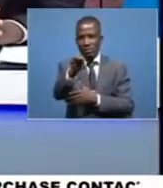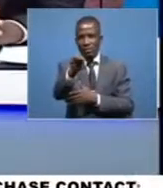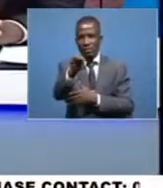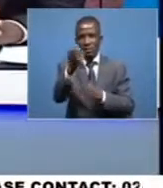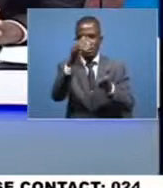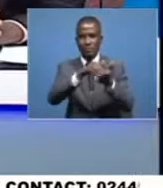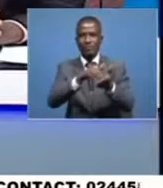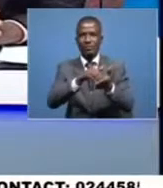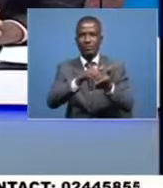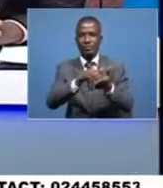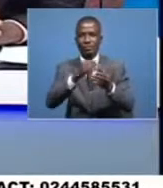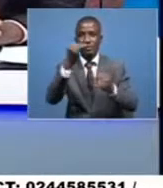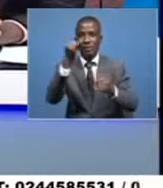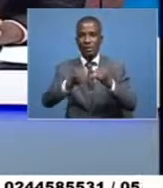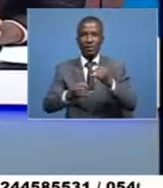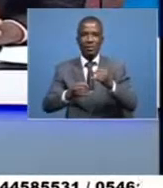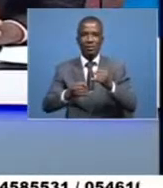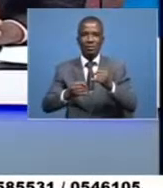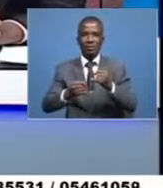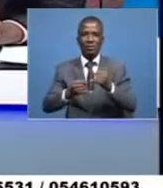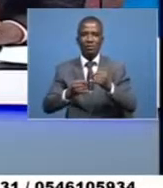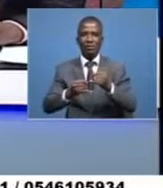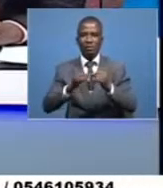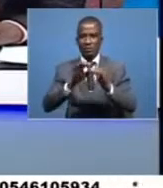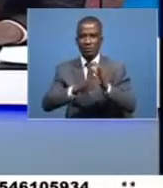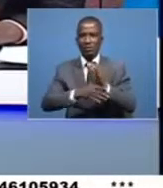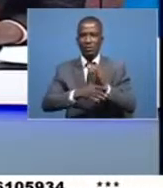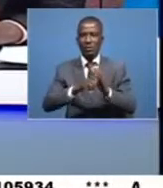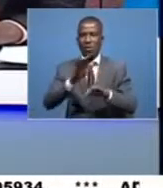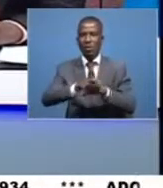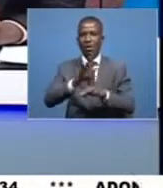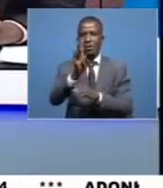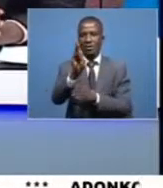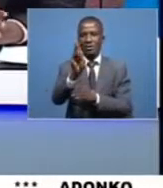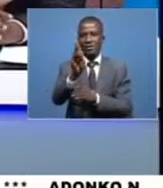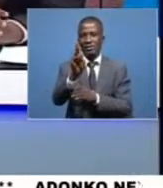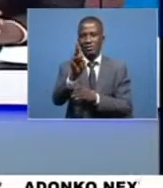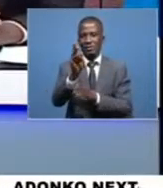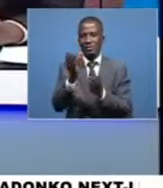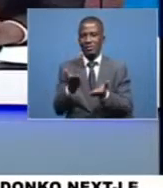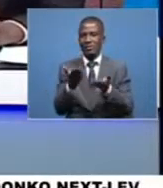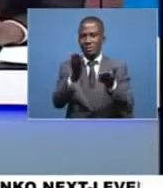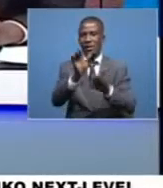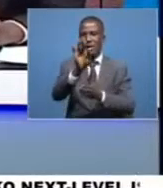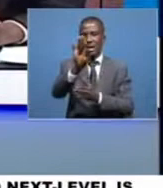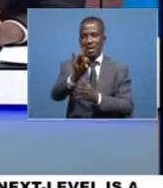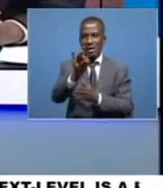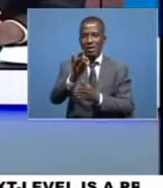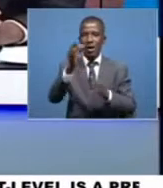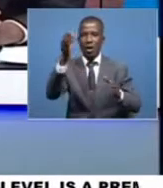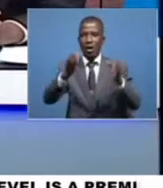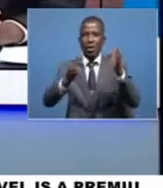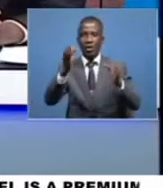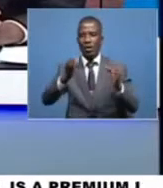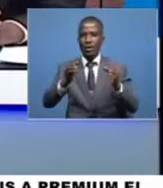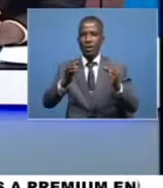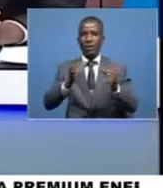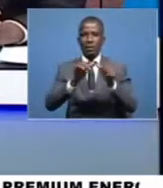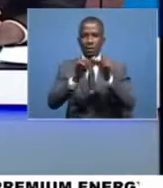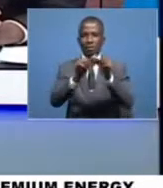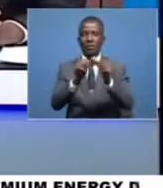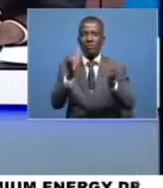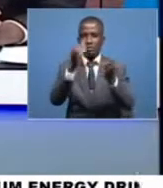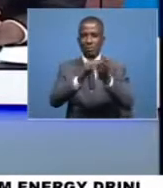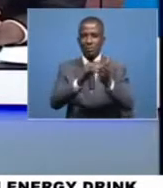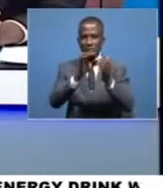and all that will address the courts and submit it by the 17th, and then the 18th the court will sit. But